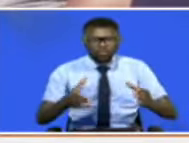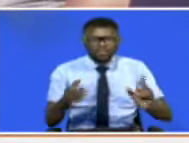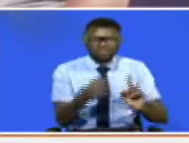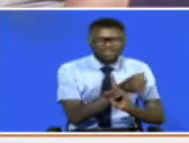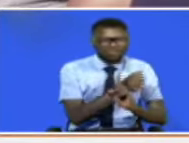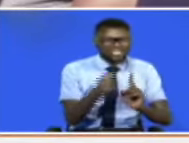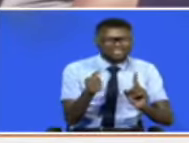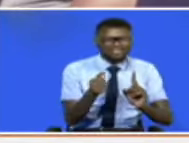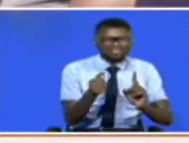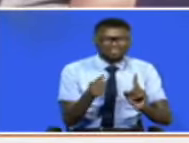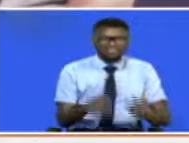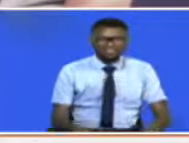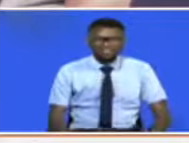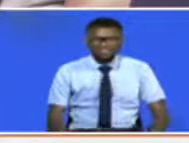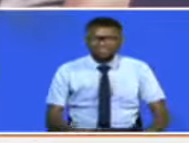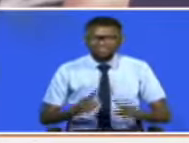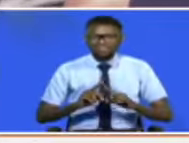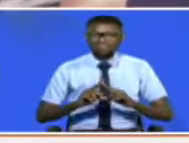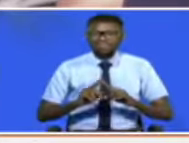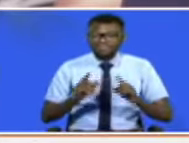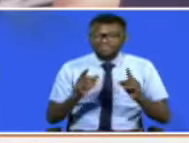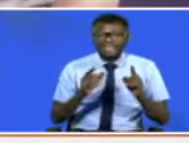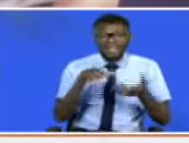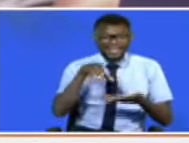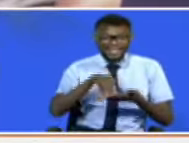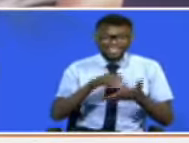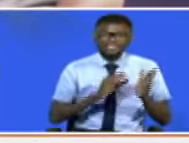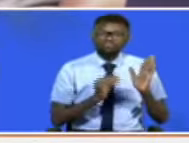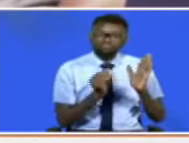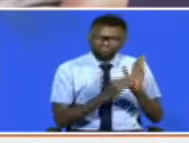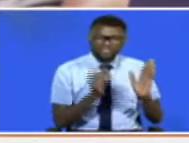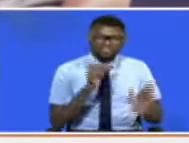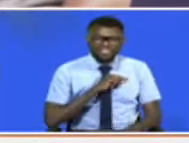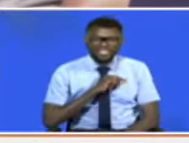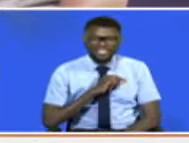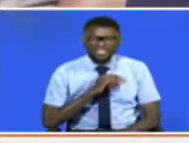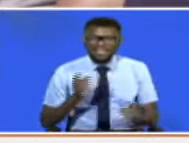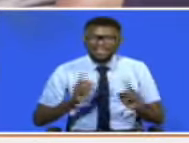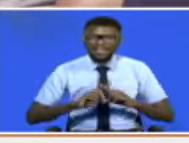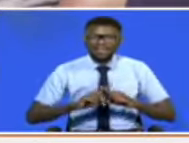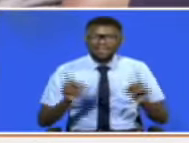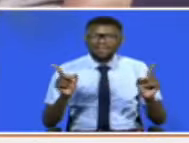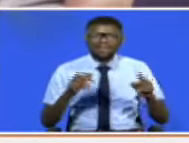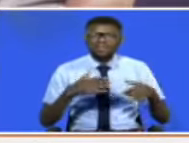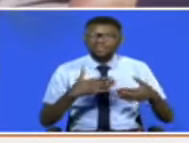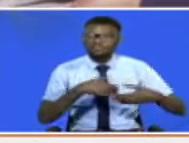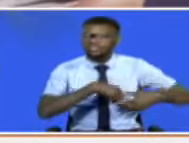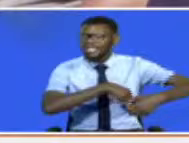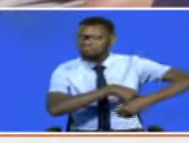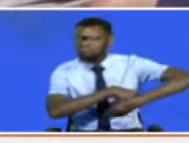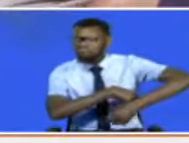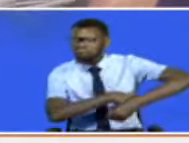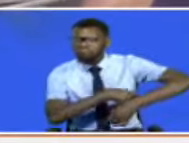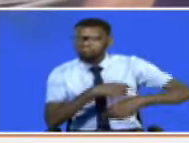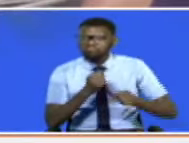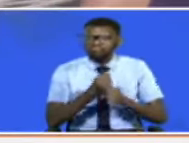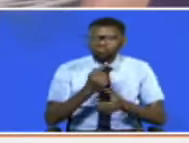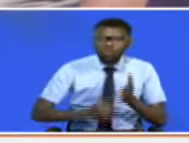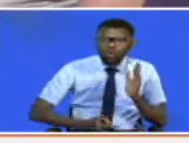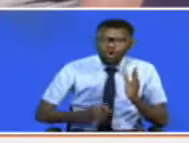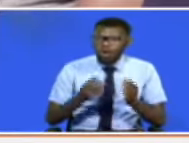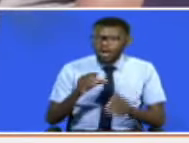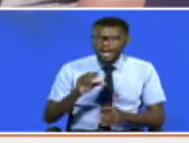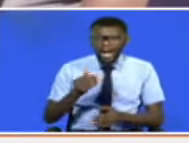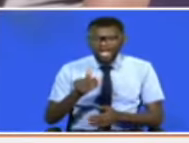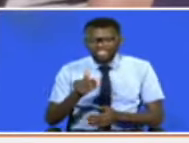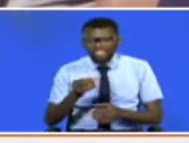to violence. It has been booked, but there's no charge sheet yet. They're not giving us any way forward on cash bail, free bond, or whatever it is,